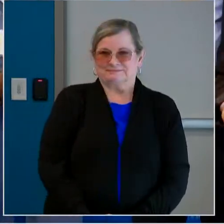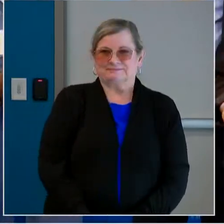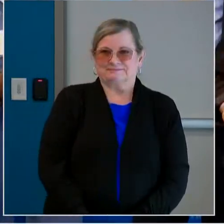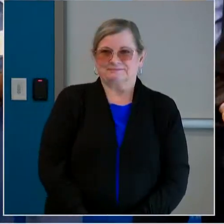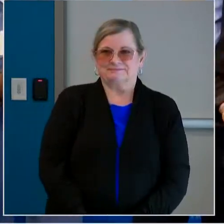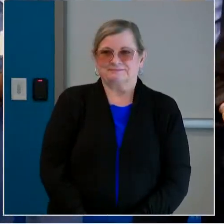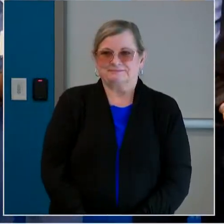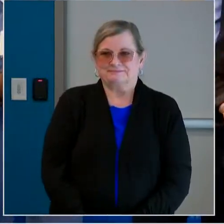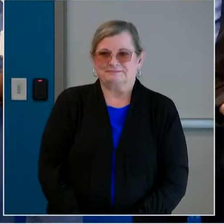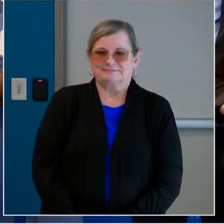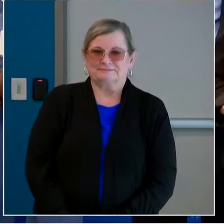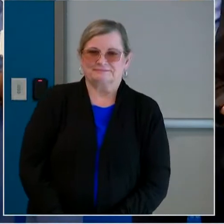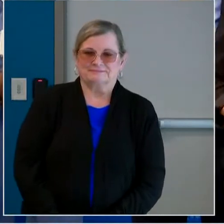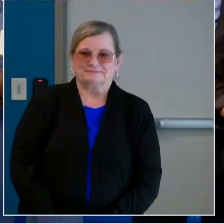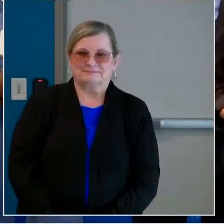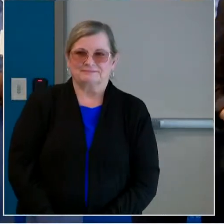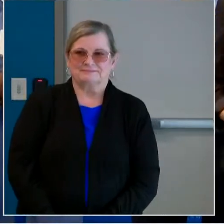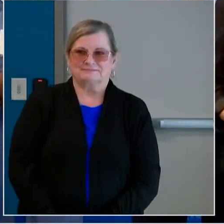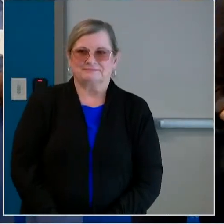I'm